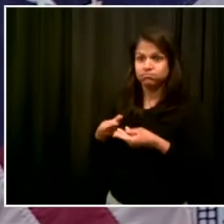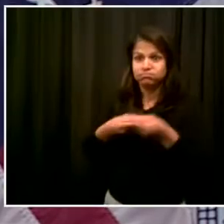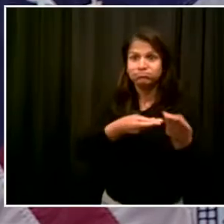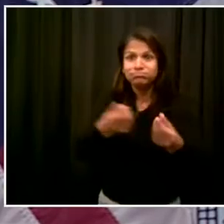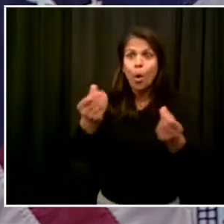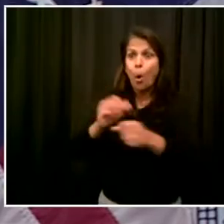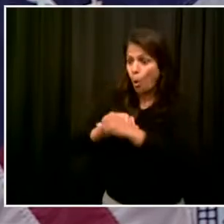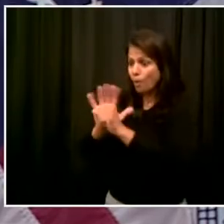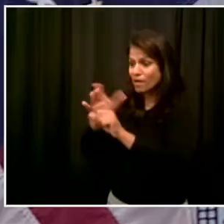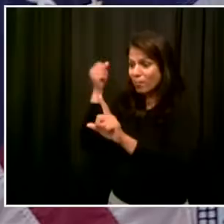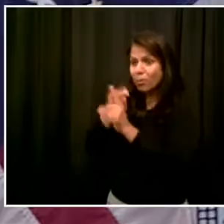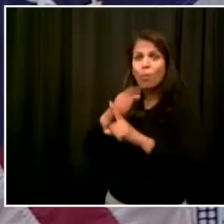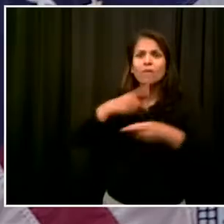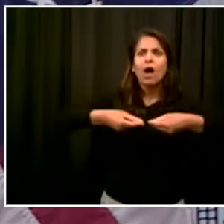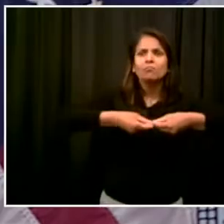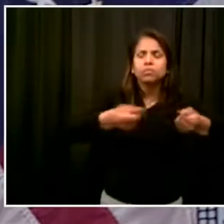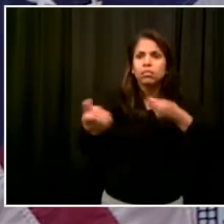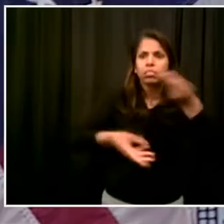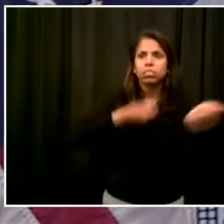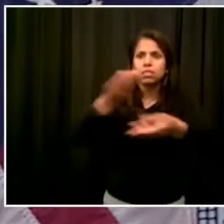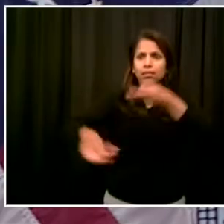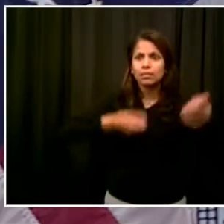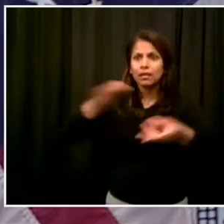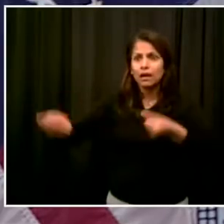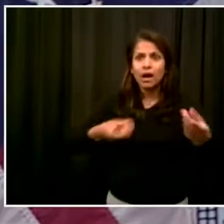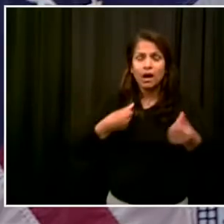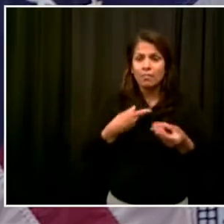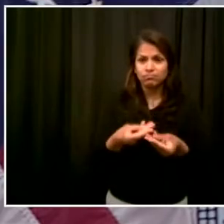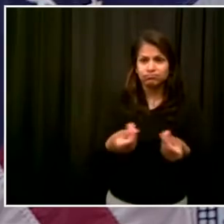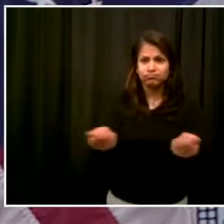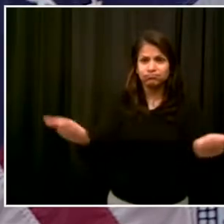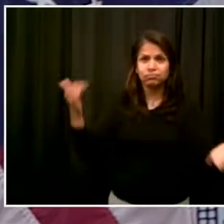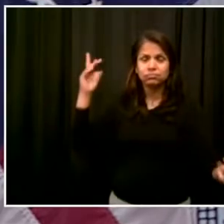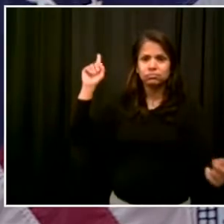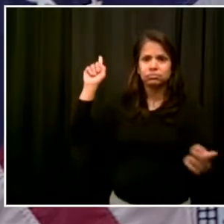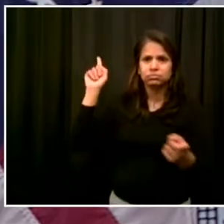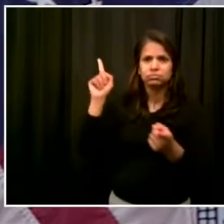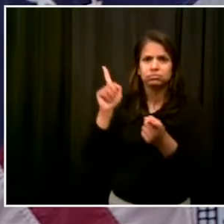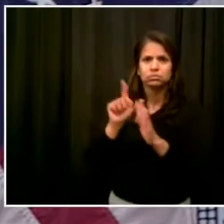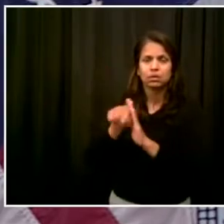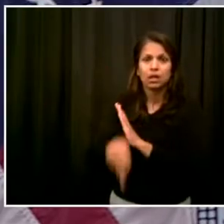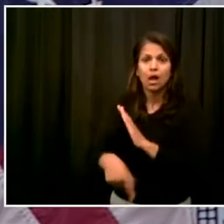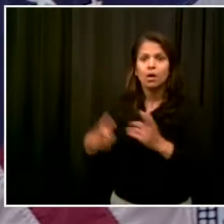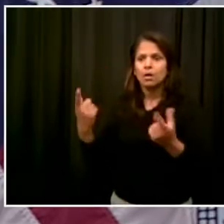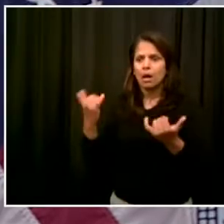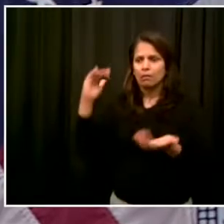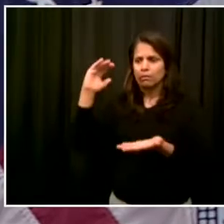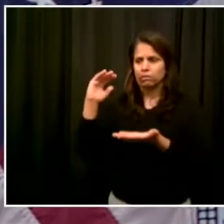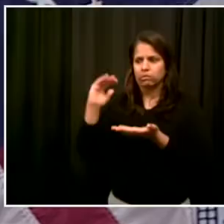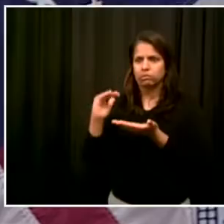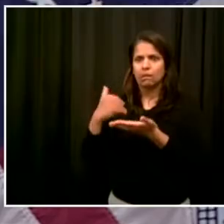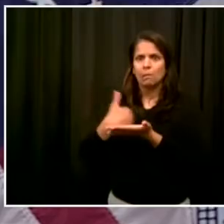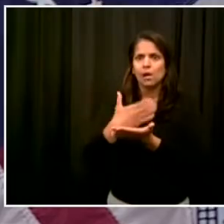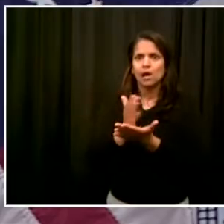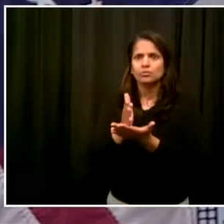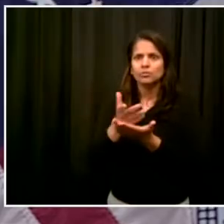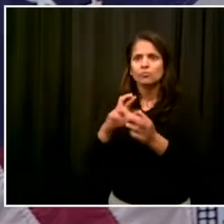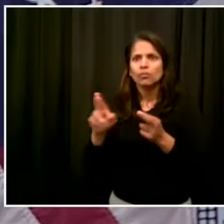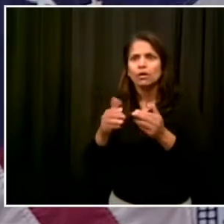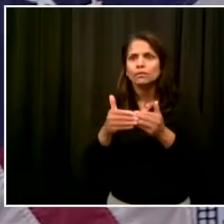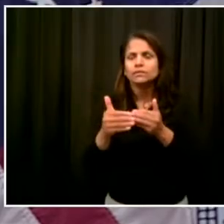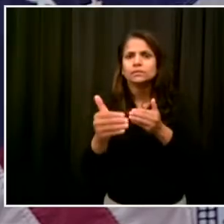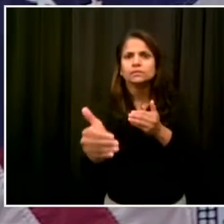both our economic situation and our budget situation. This is not just 1 year or 2 years. This is probably more like 3 or 4